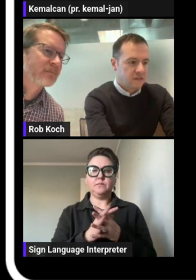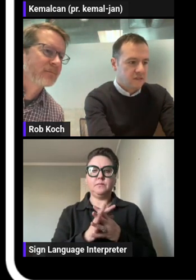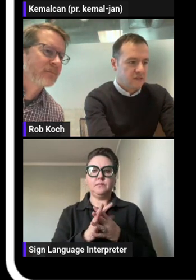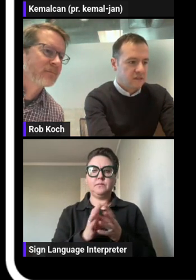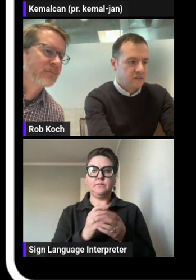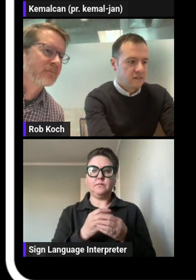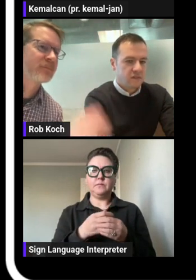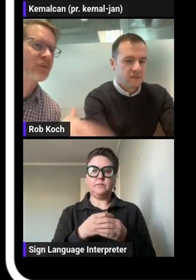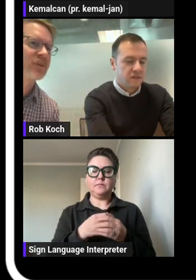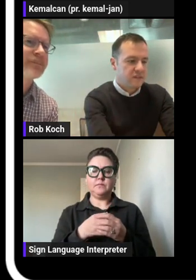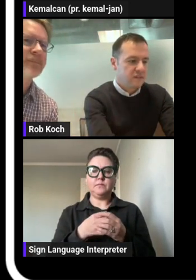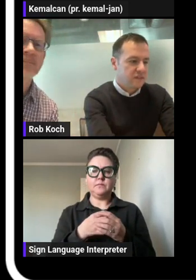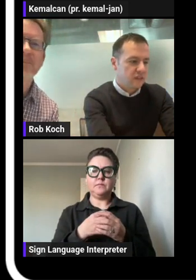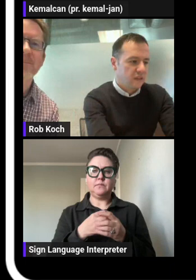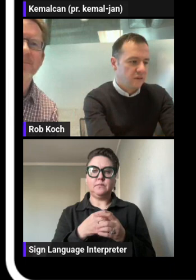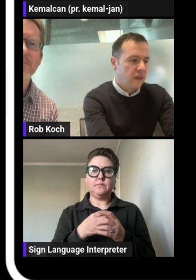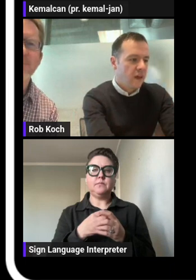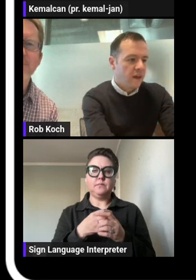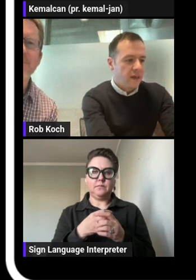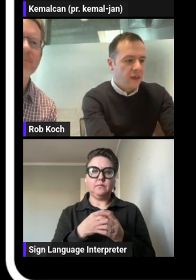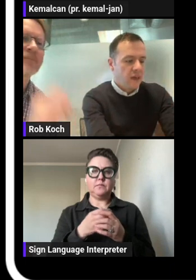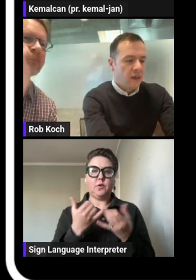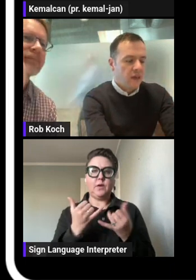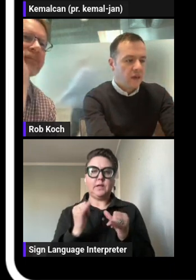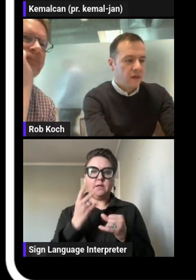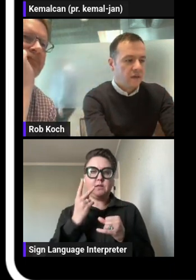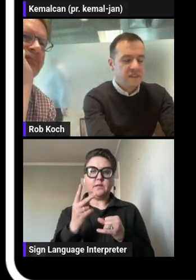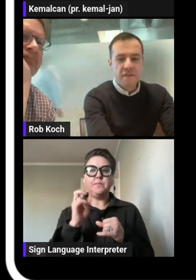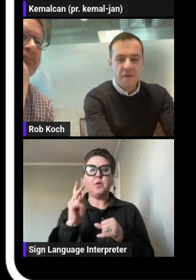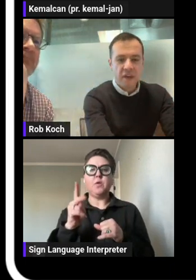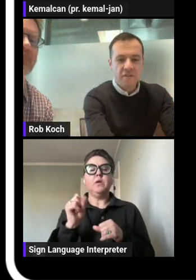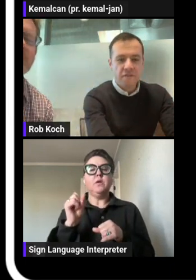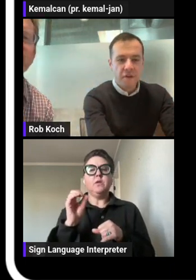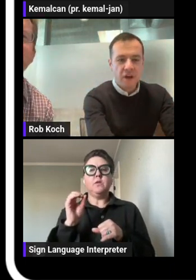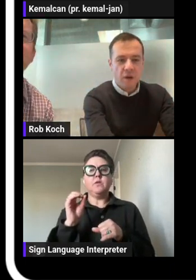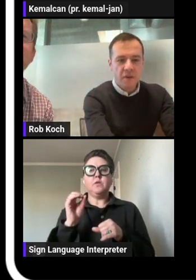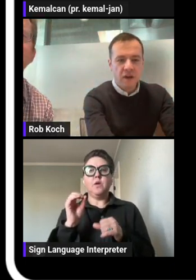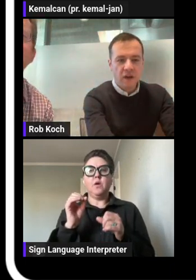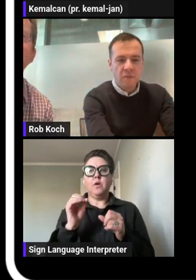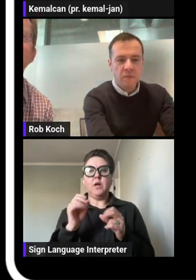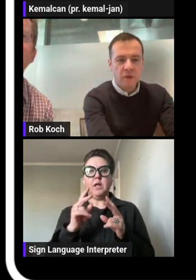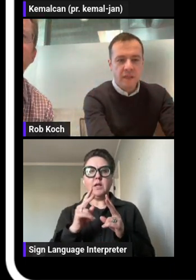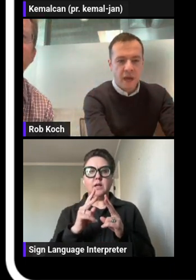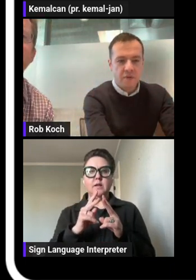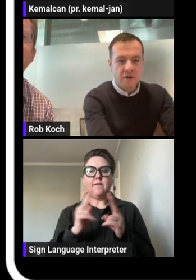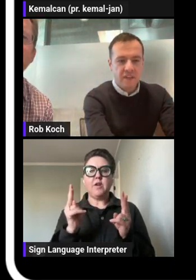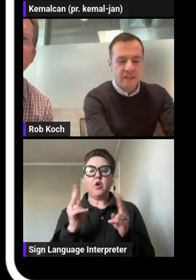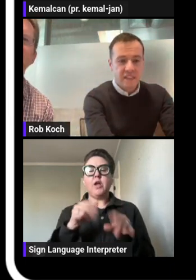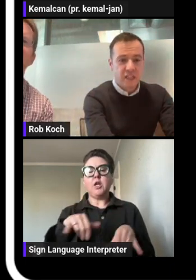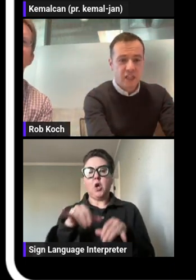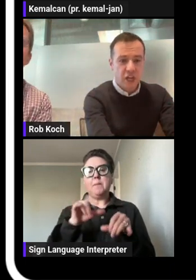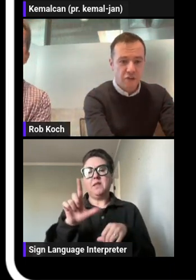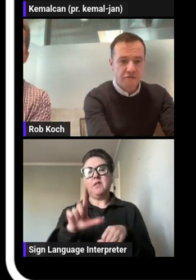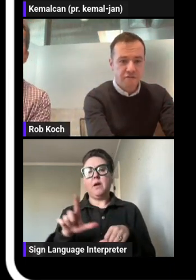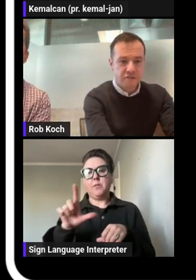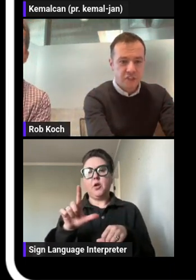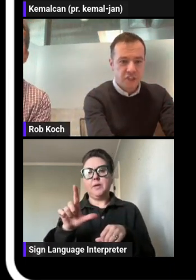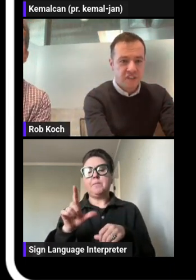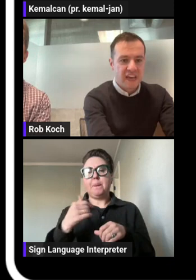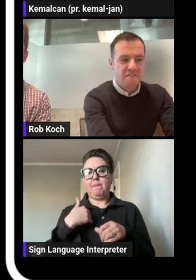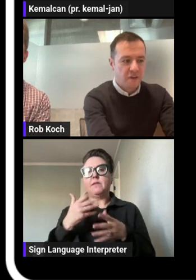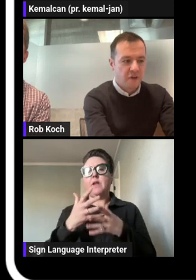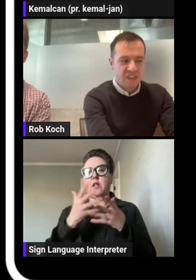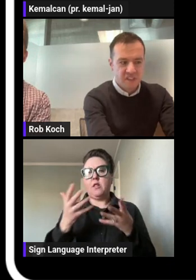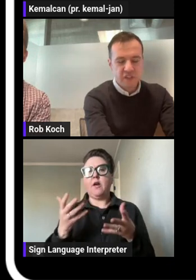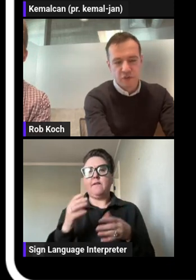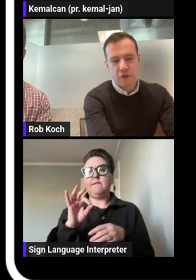okay, let's do this. You're still seeing it, right? It's a very, very common library. It has a lot of